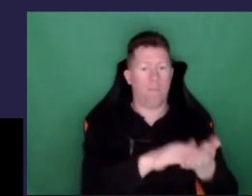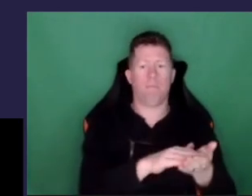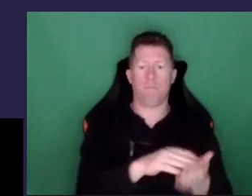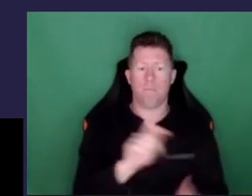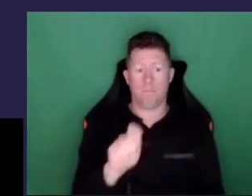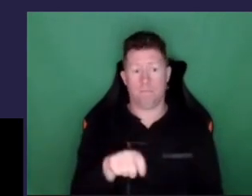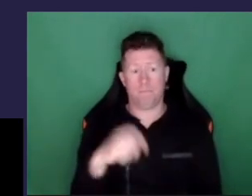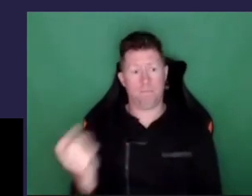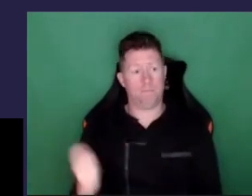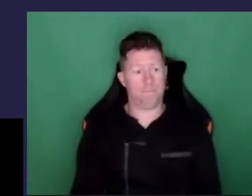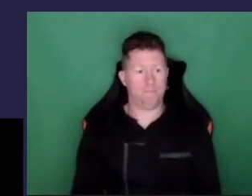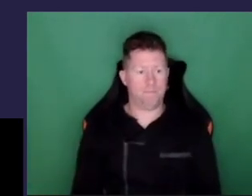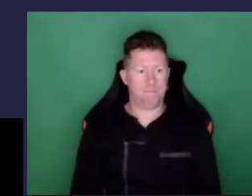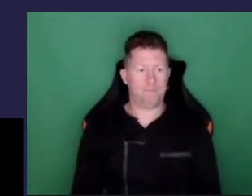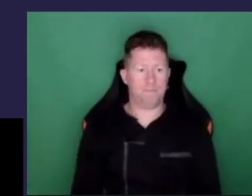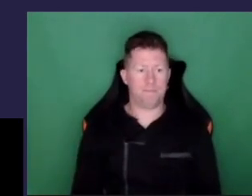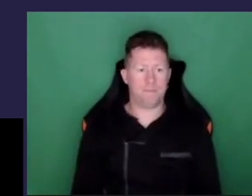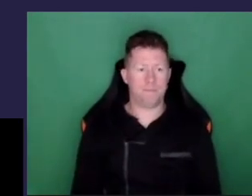please.